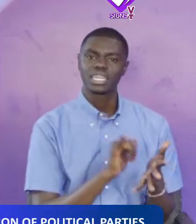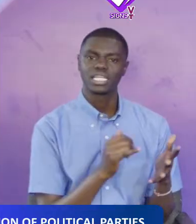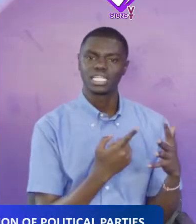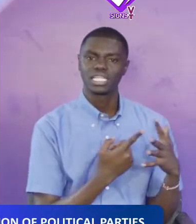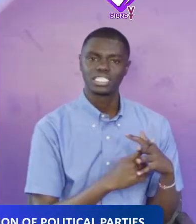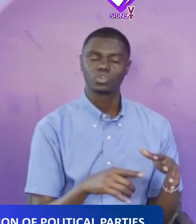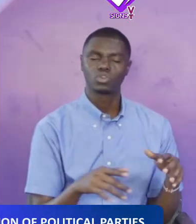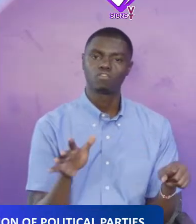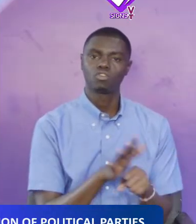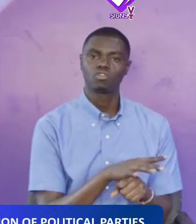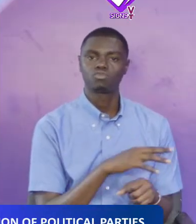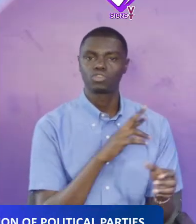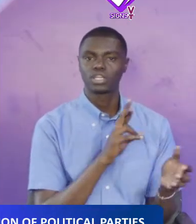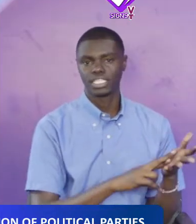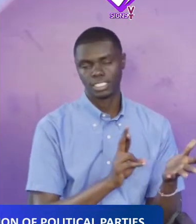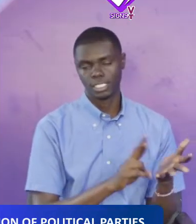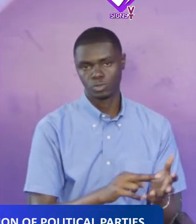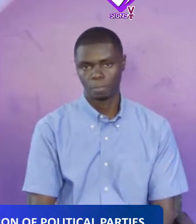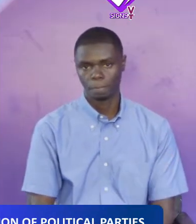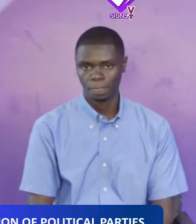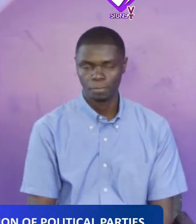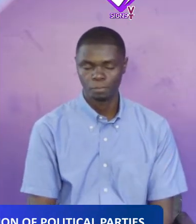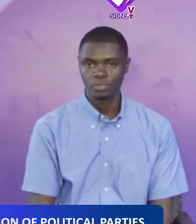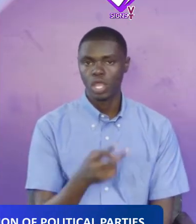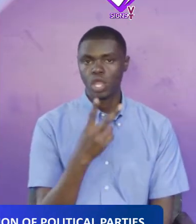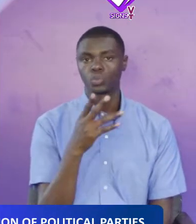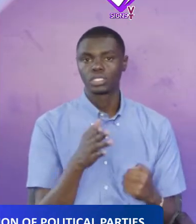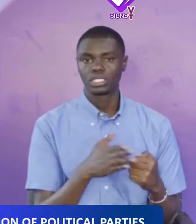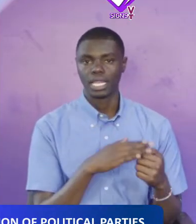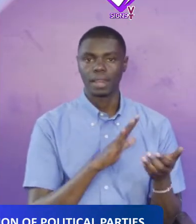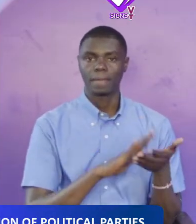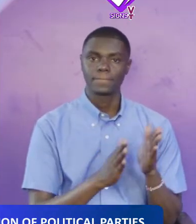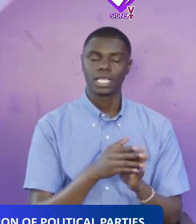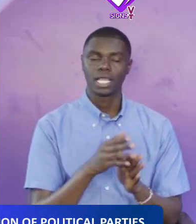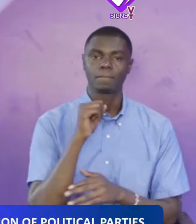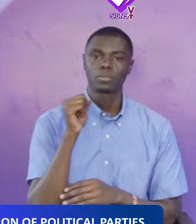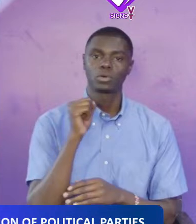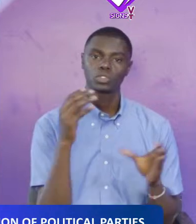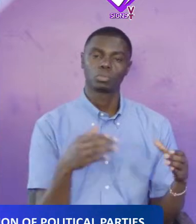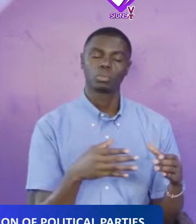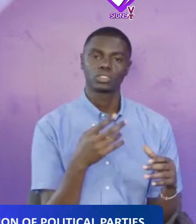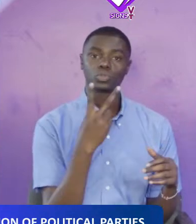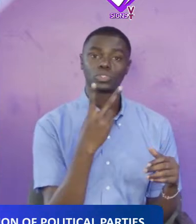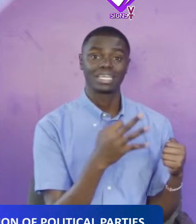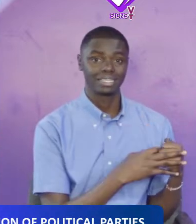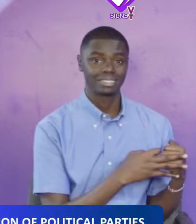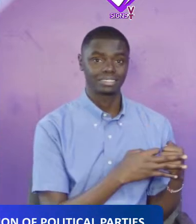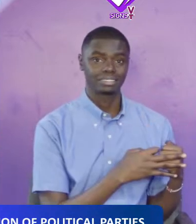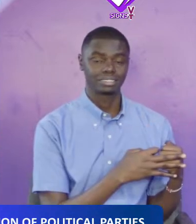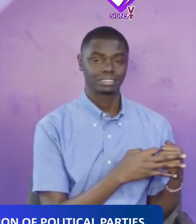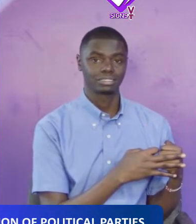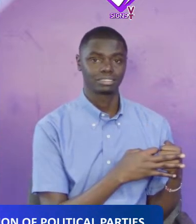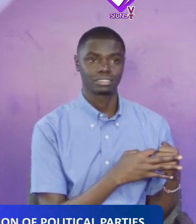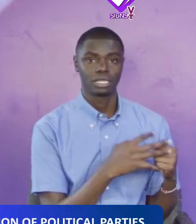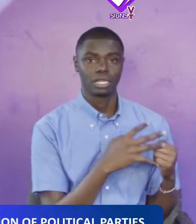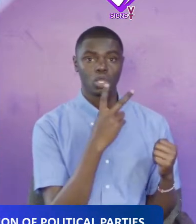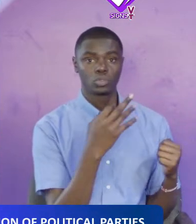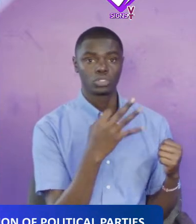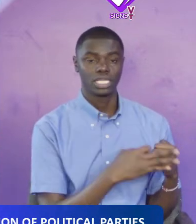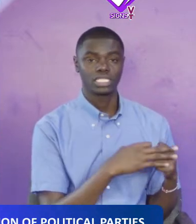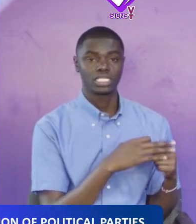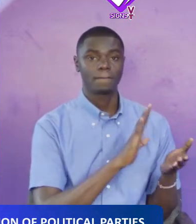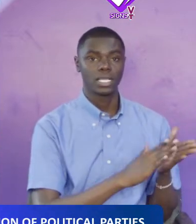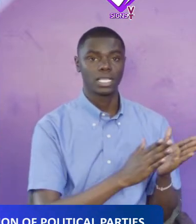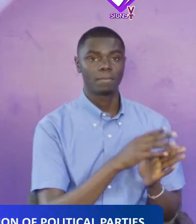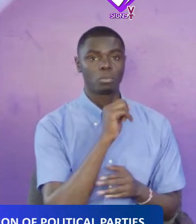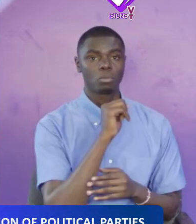full registration. Yes. So if the 29 then become political parties, then we have 28. Yes. If the 28 become political parties,